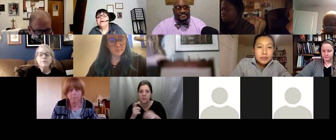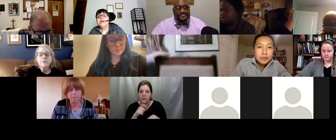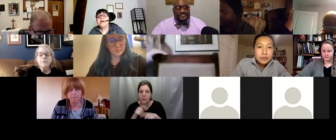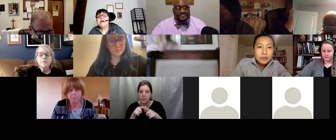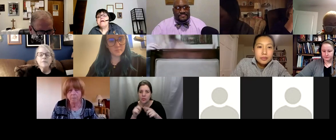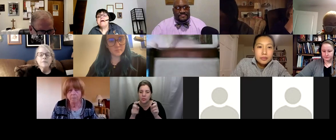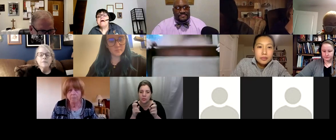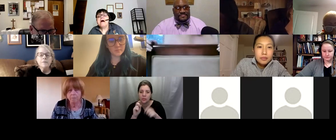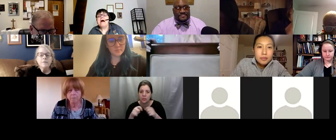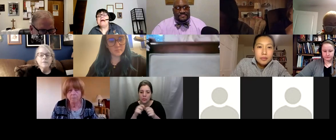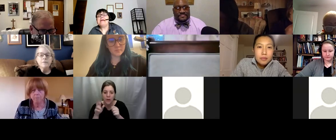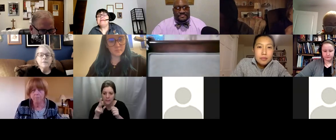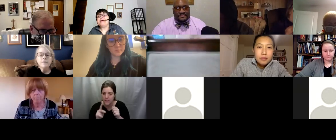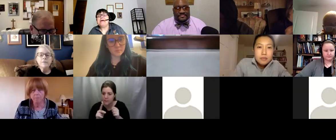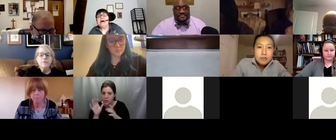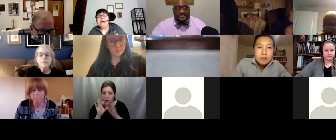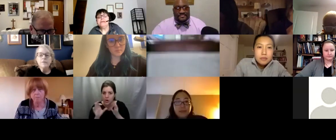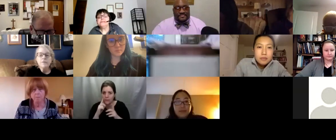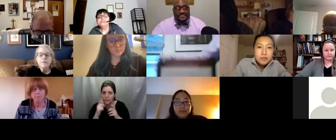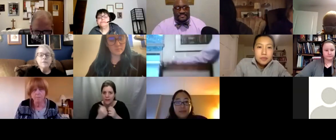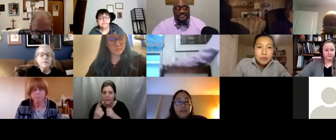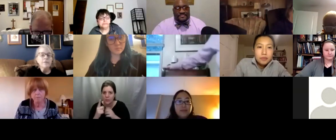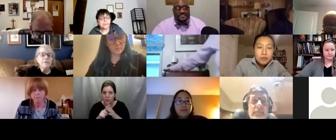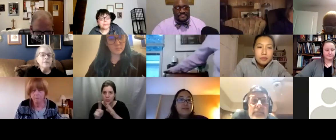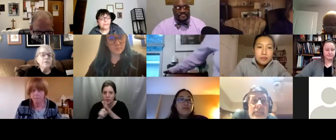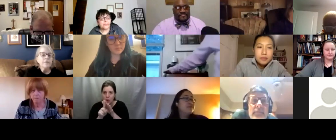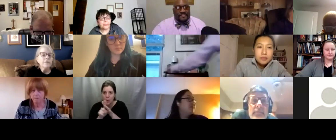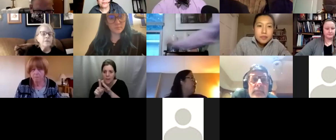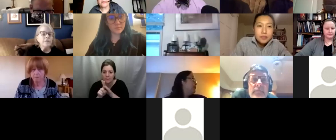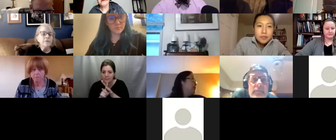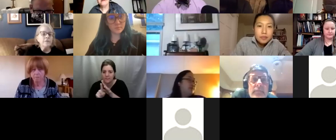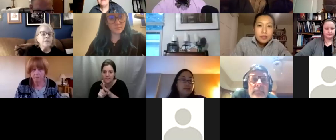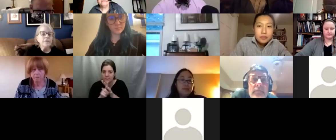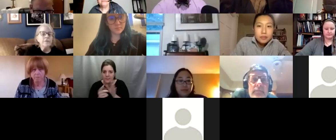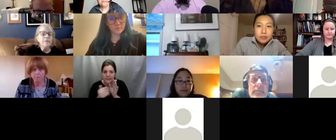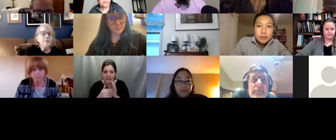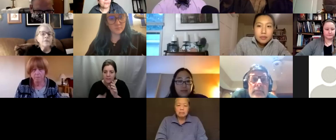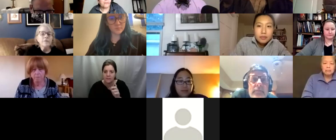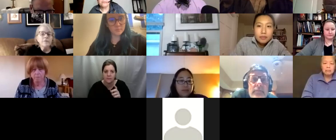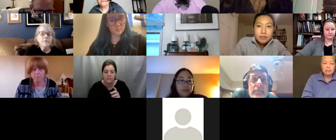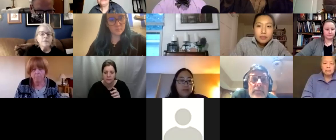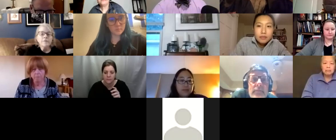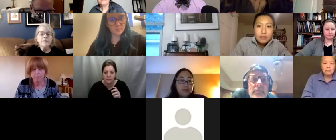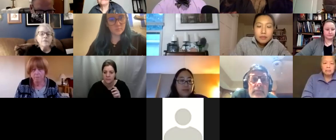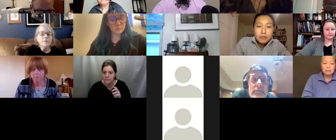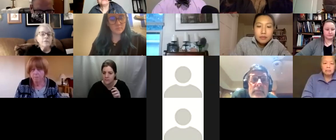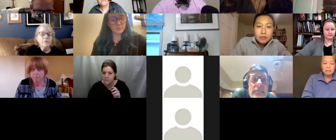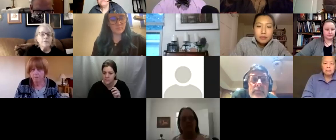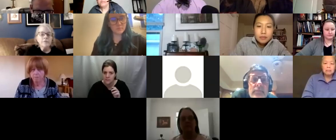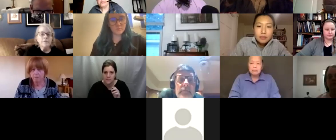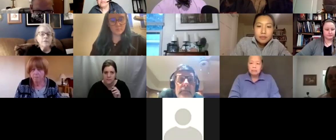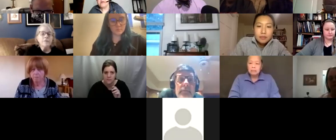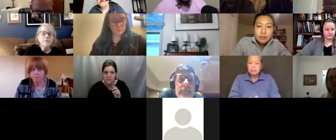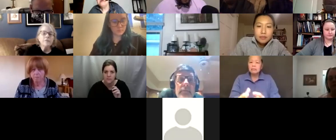Looks like everybody is slowly coming back. Once, want to make sure Letia